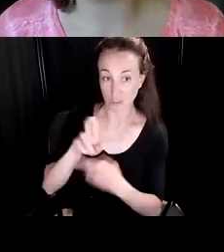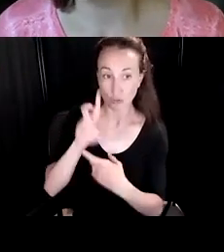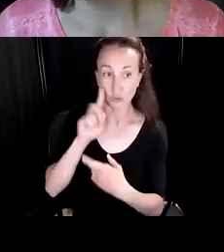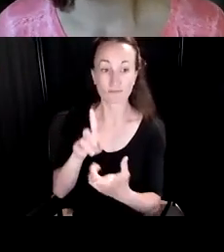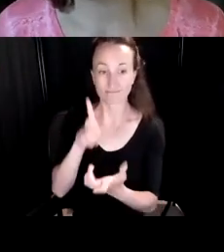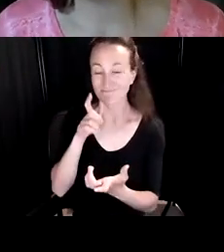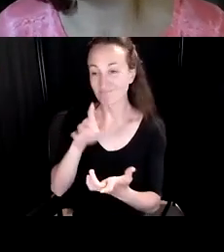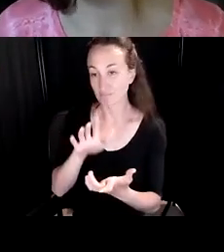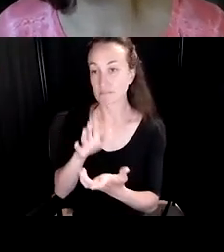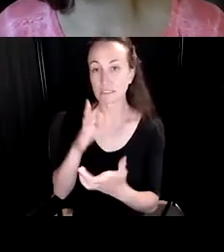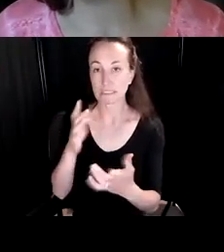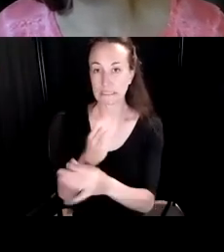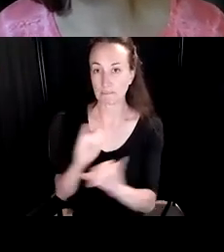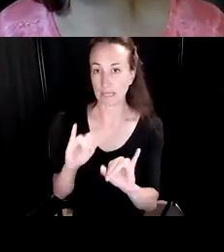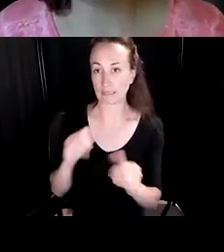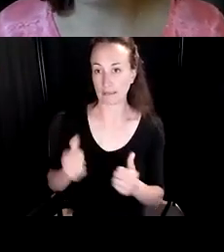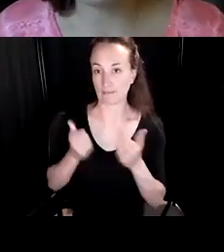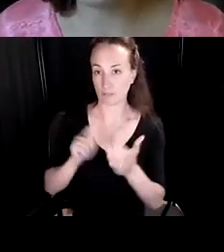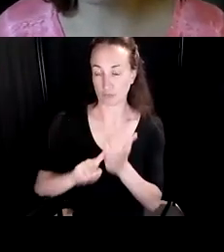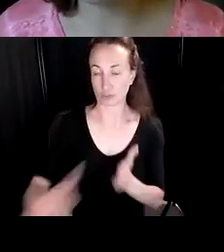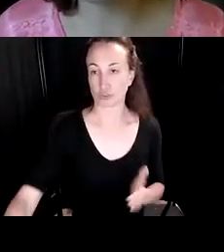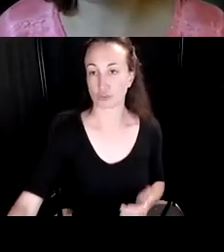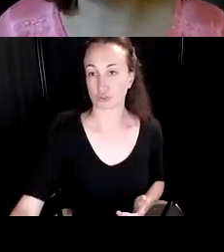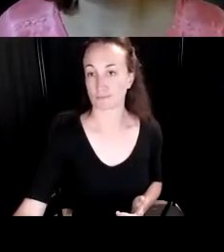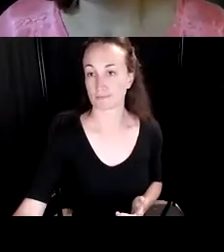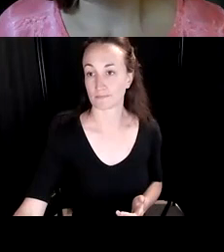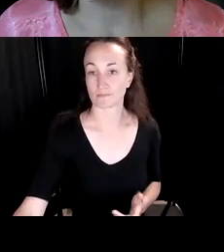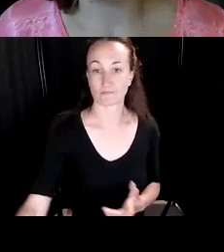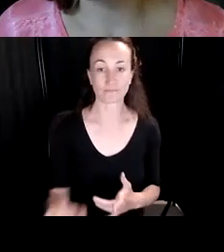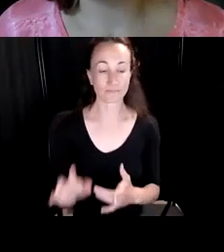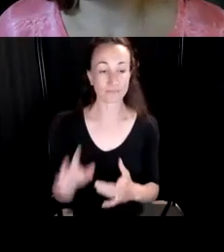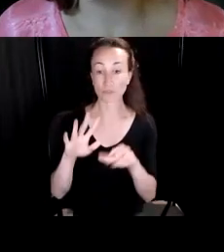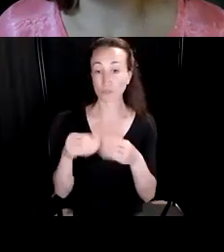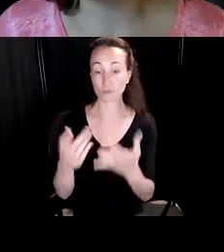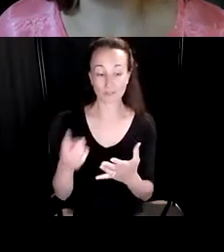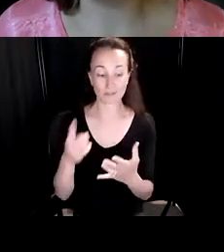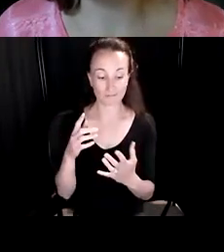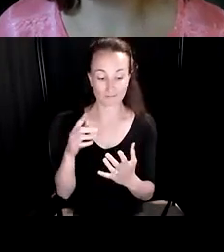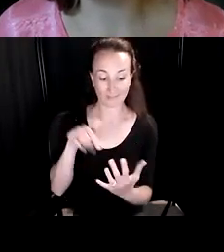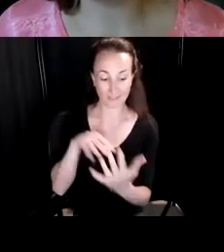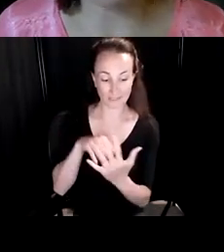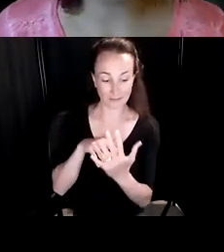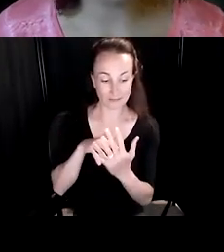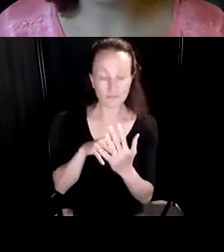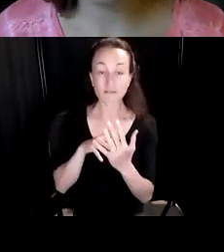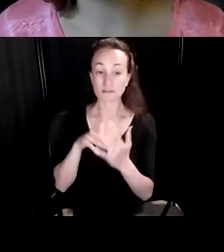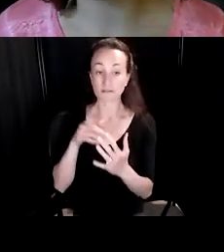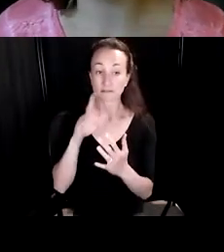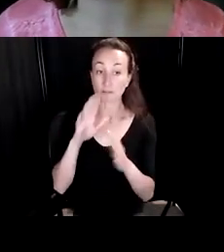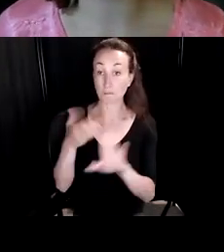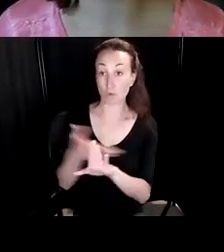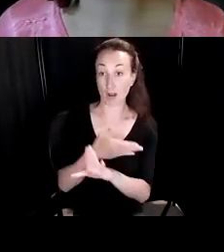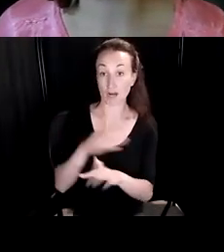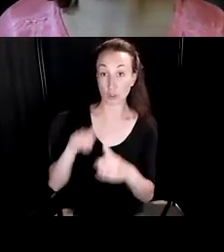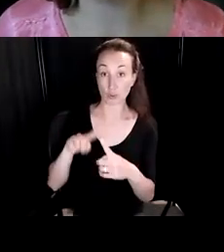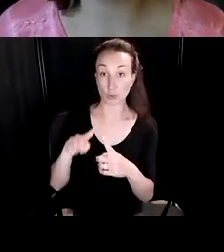Research. So I guess just to contextualize this study is that we, prior to the pandemic,